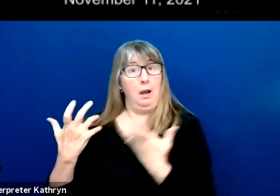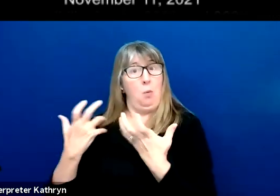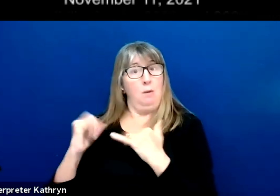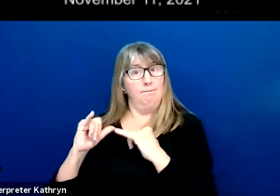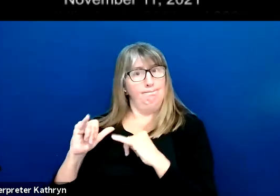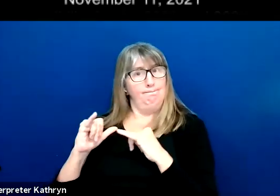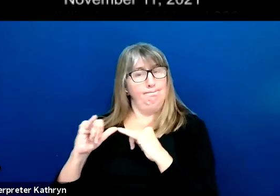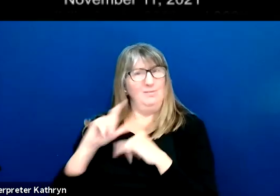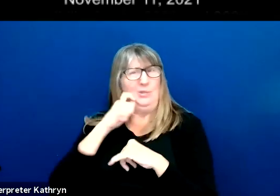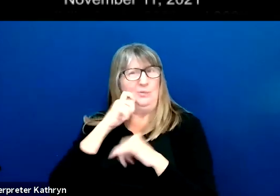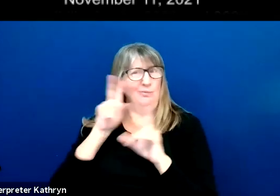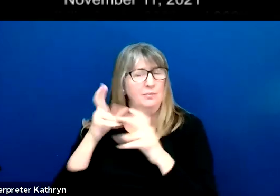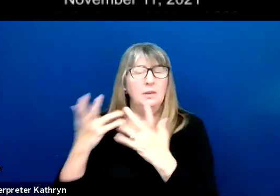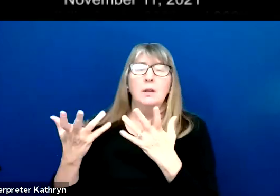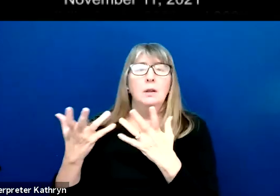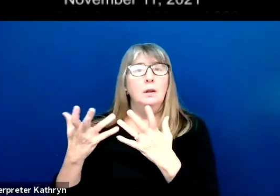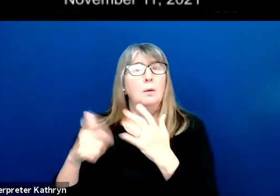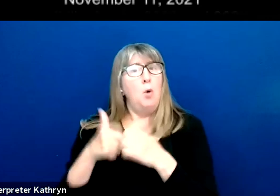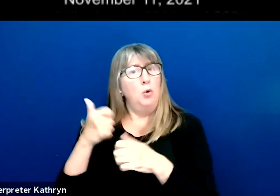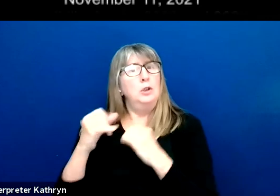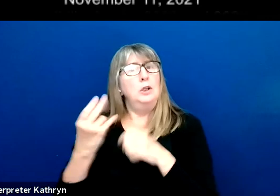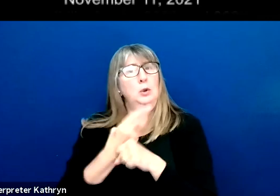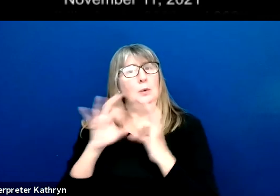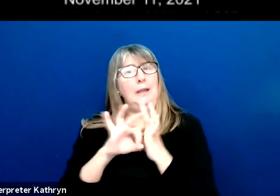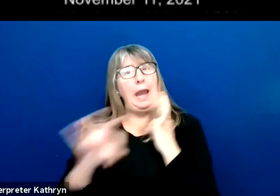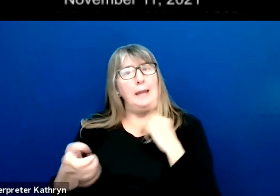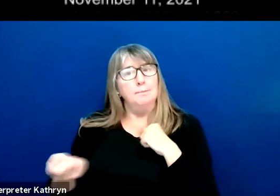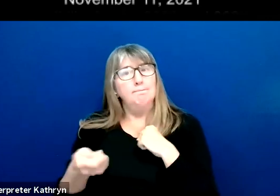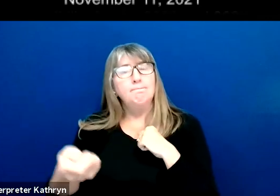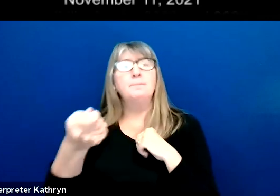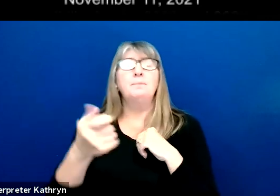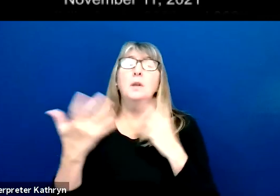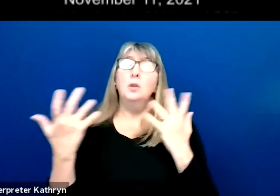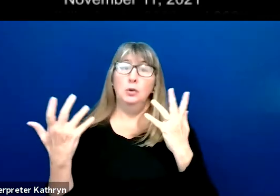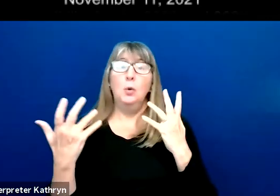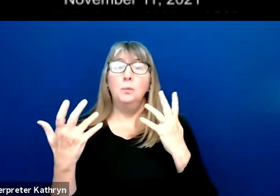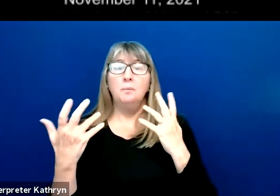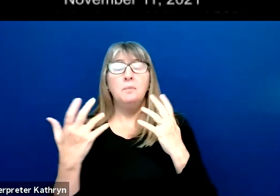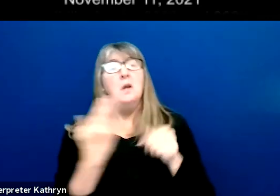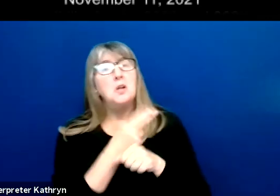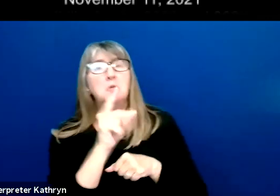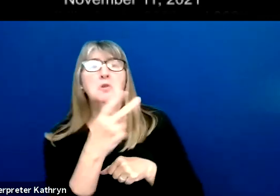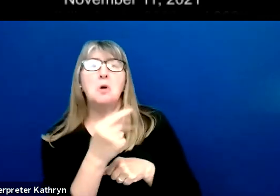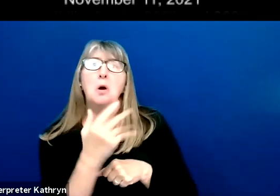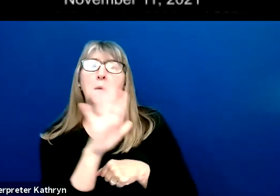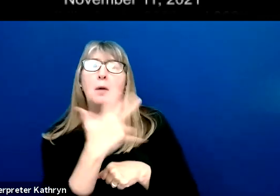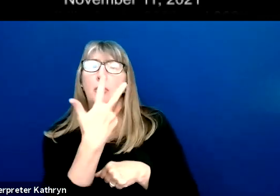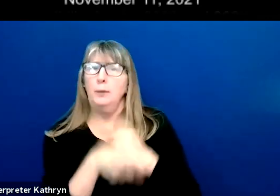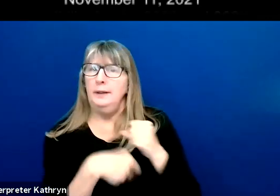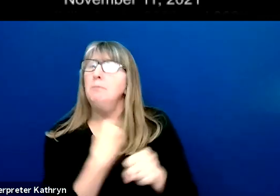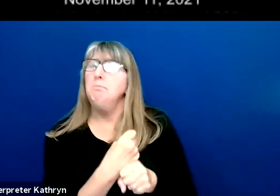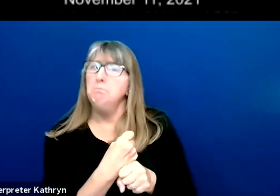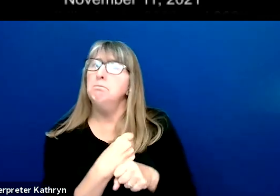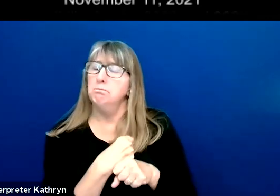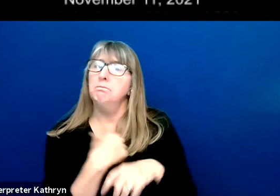do and could do, were mostly cane users. So I used a guide dog for about 3 years,